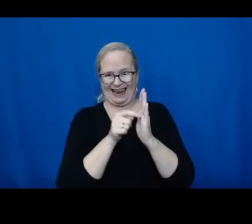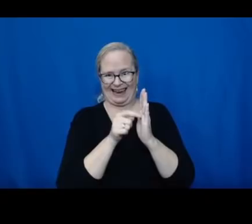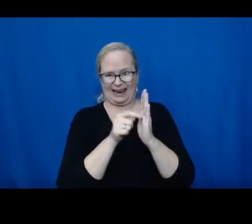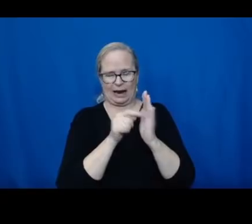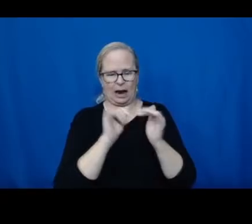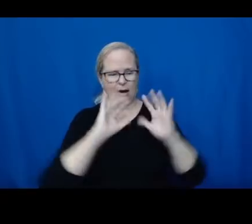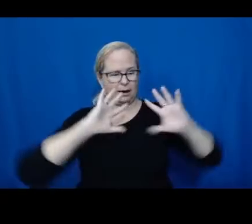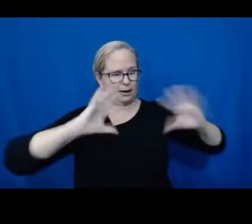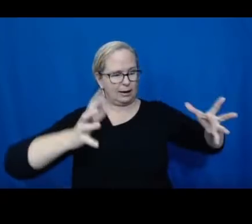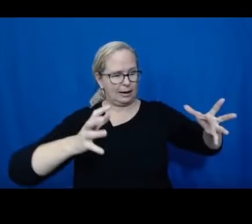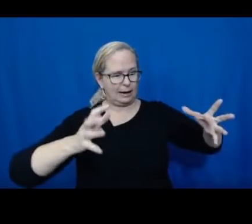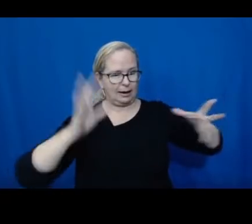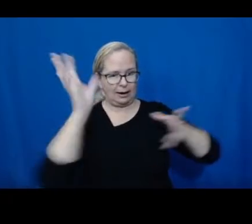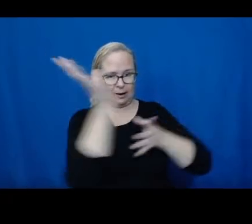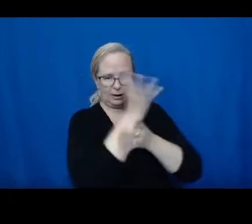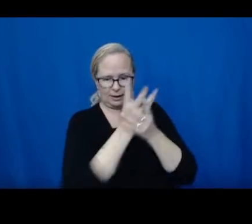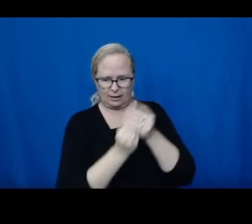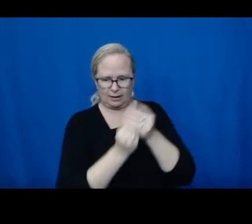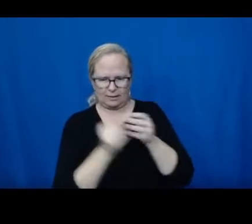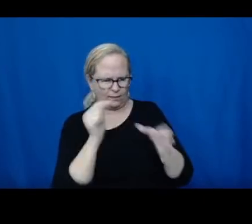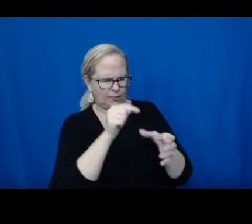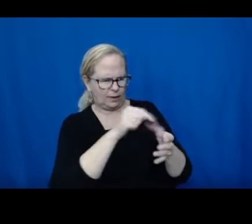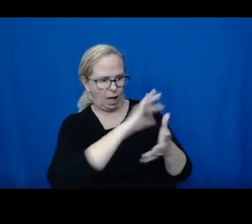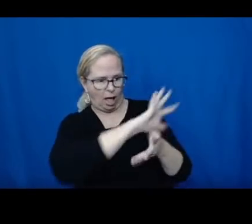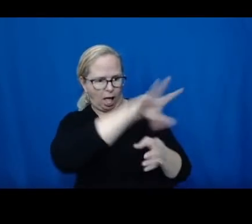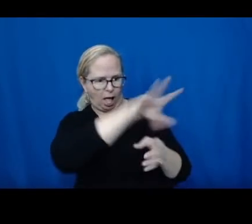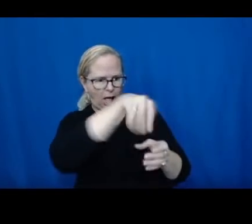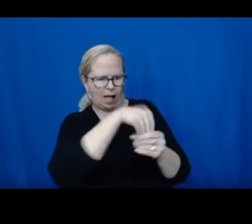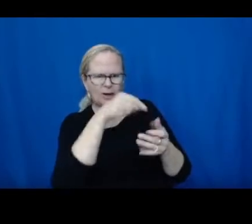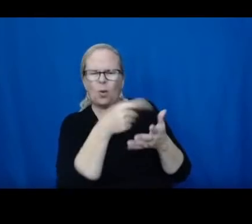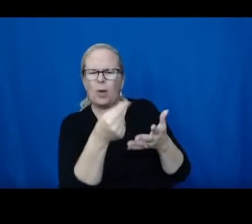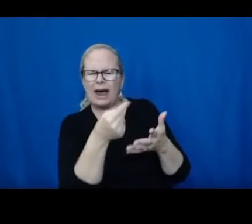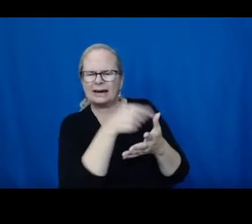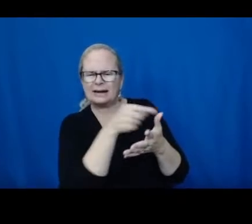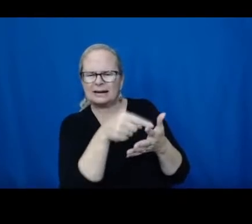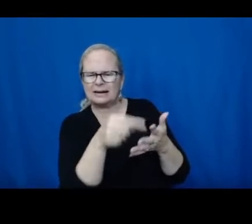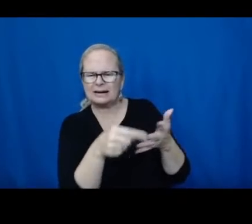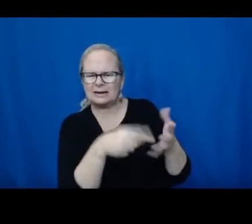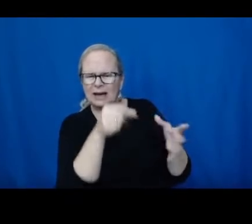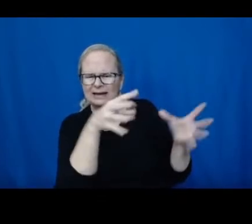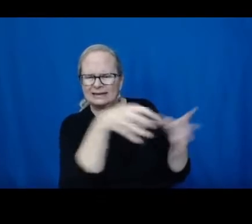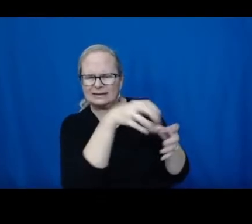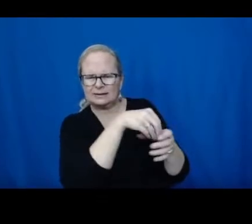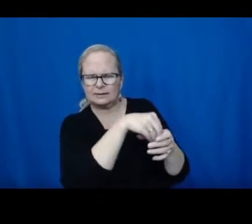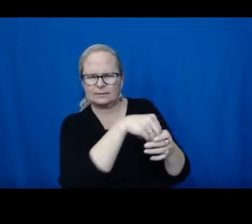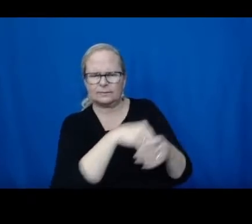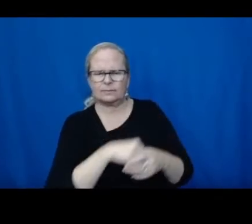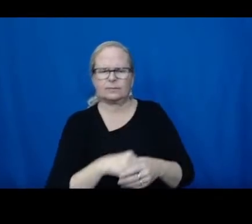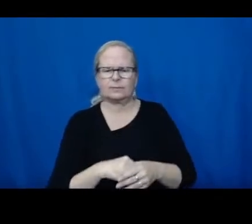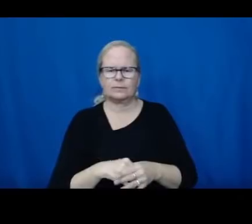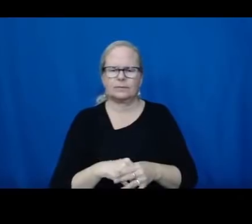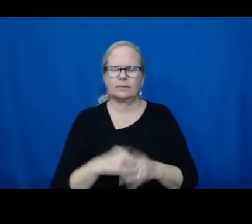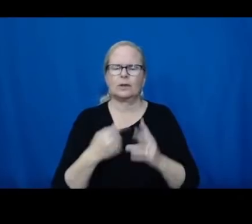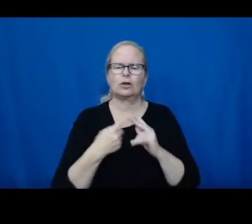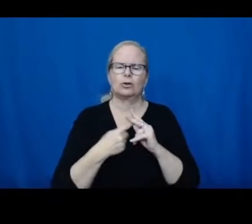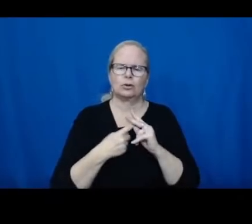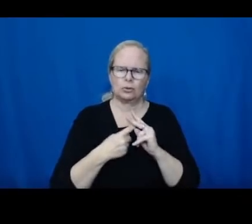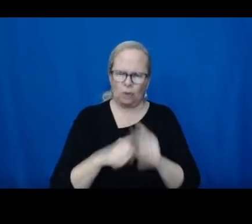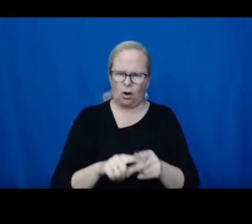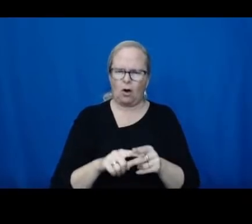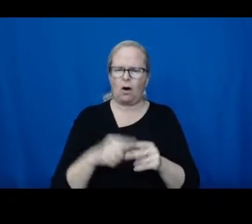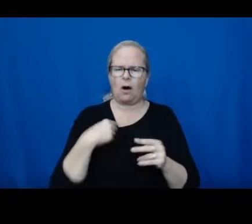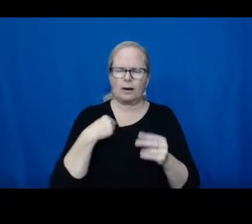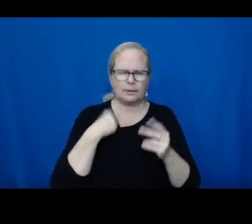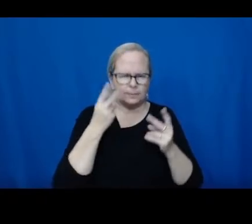happening as citizens of this globe, what can we say we need in that bundle?